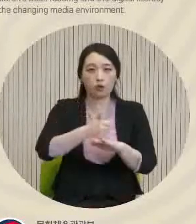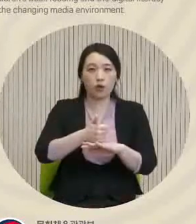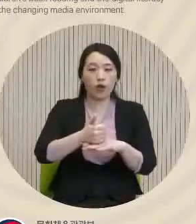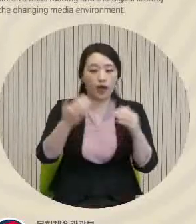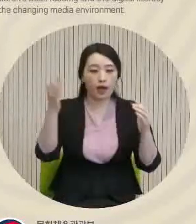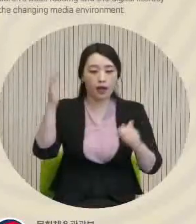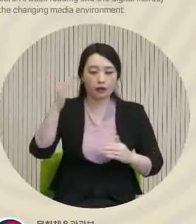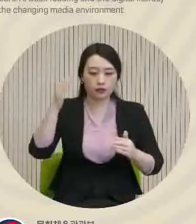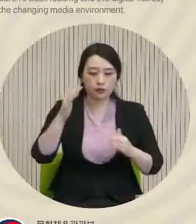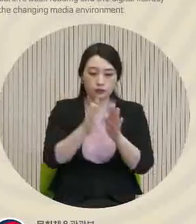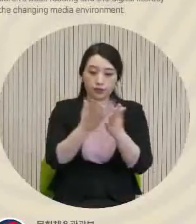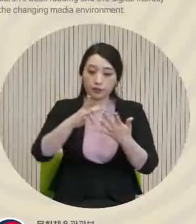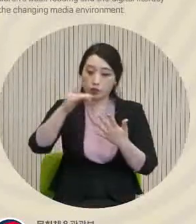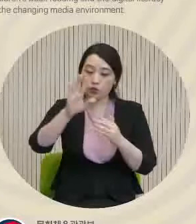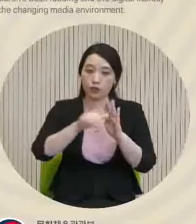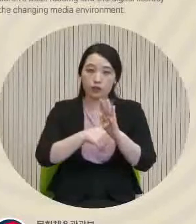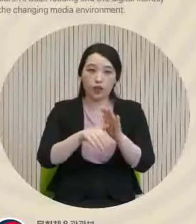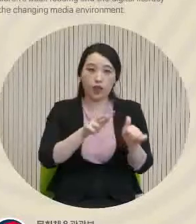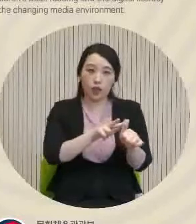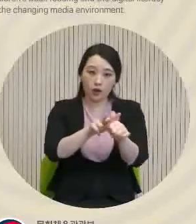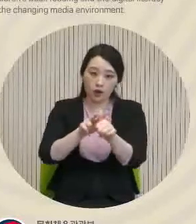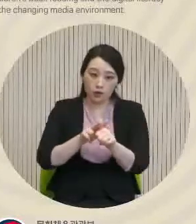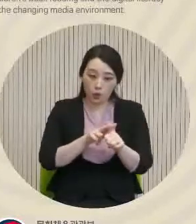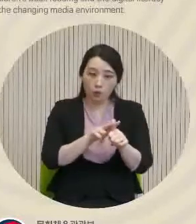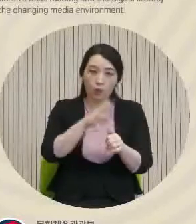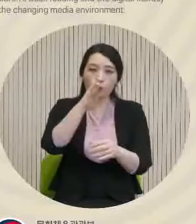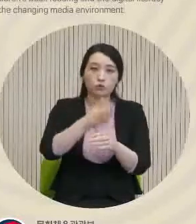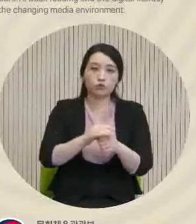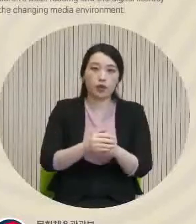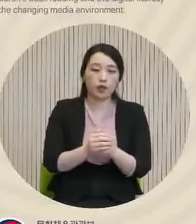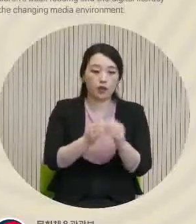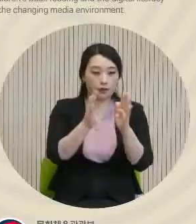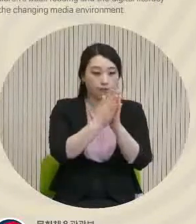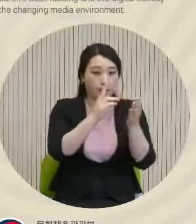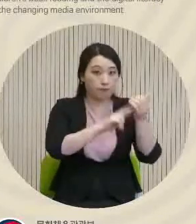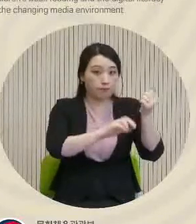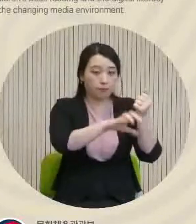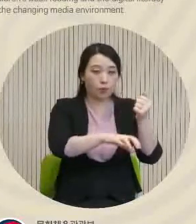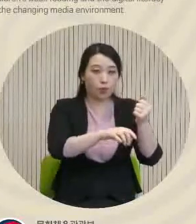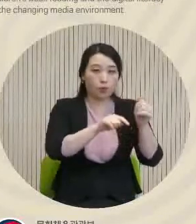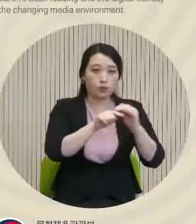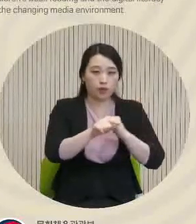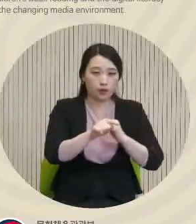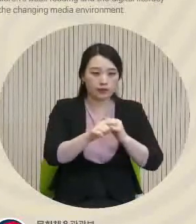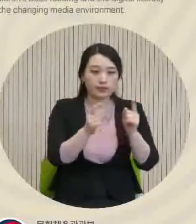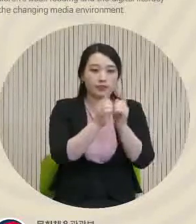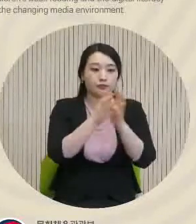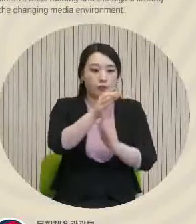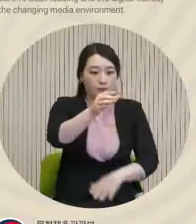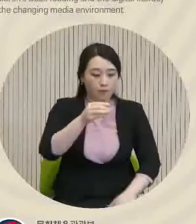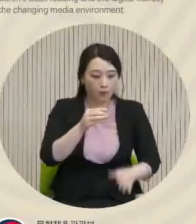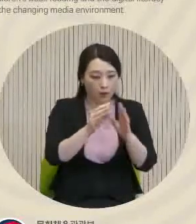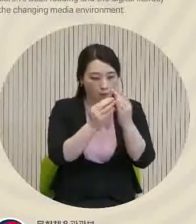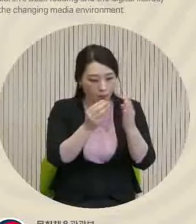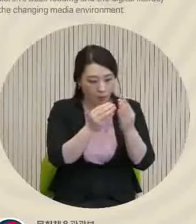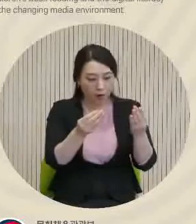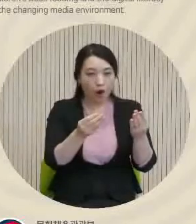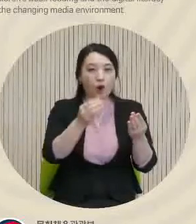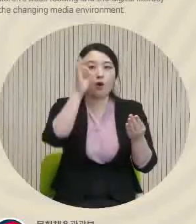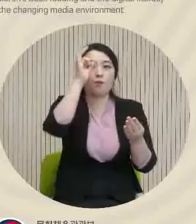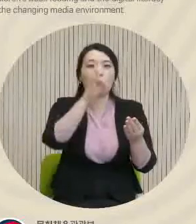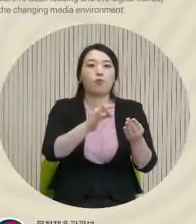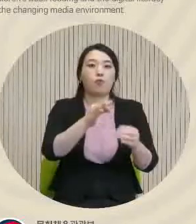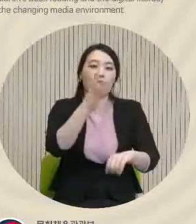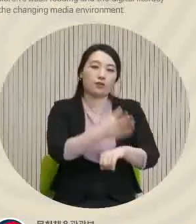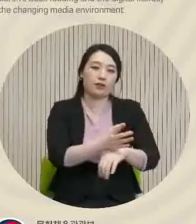to this survey, children use this information, And most